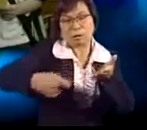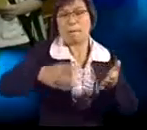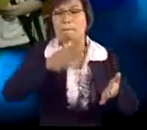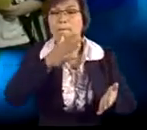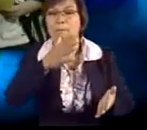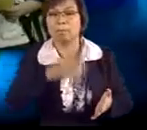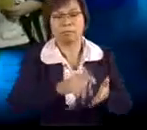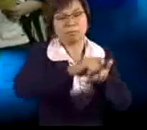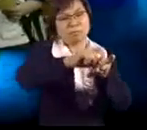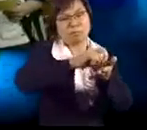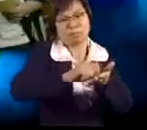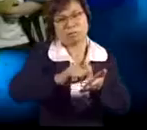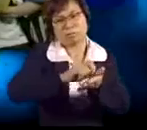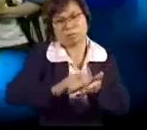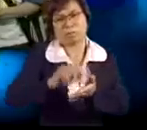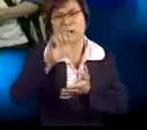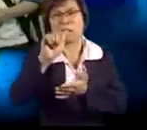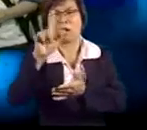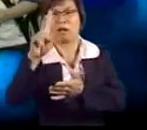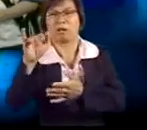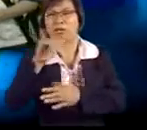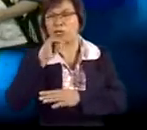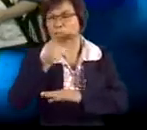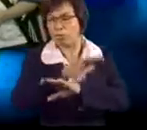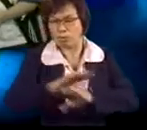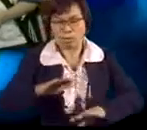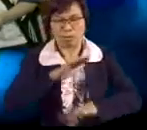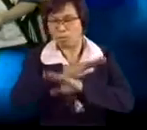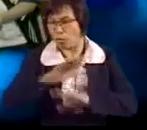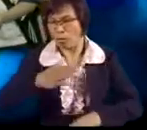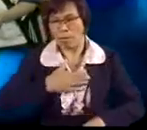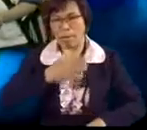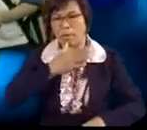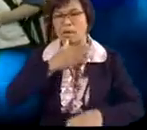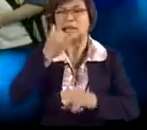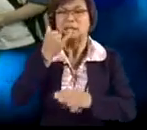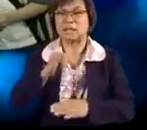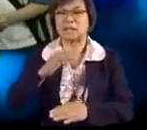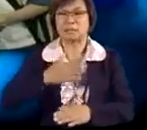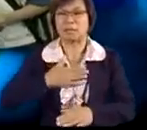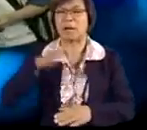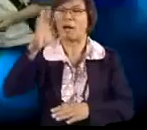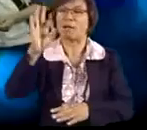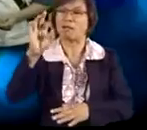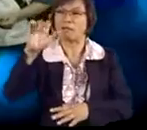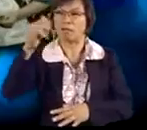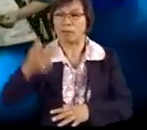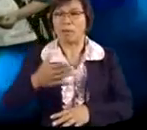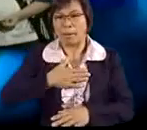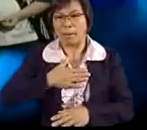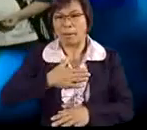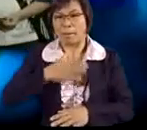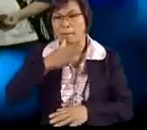shop. It's signed, Mom. Look at the handwriting, Alvin. It's not my mother's. Huh?